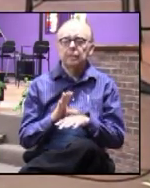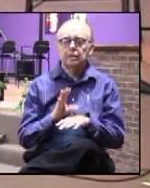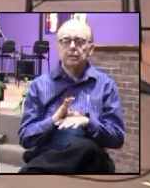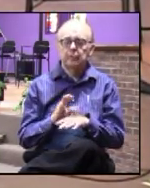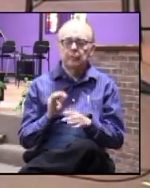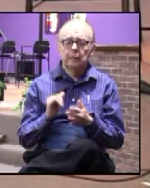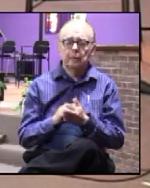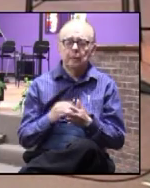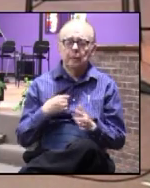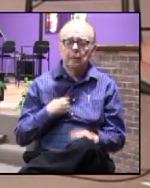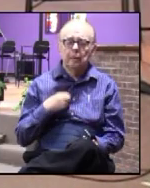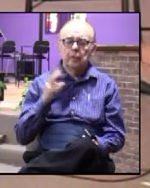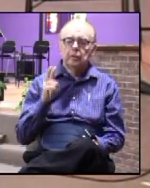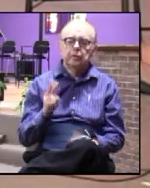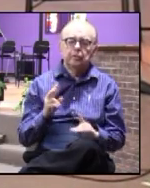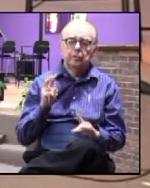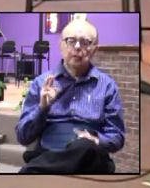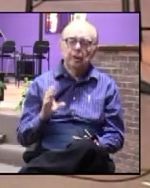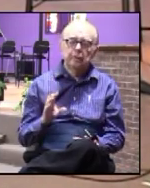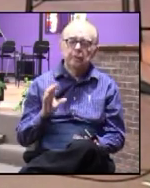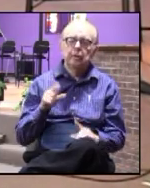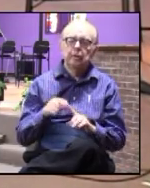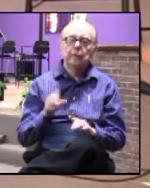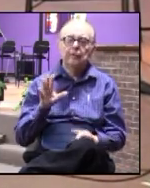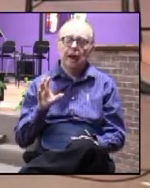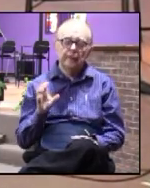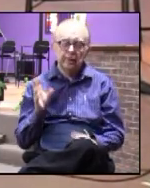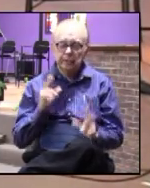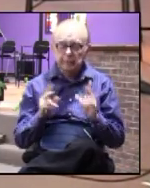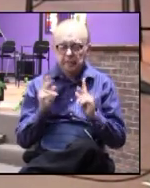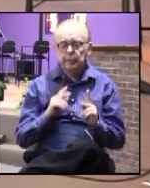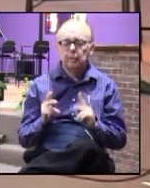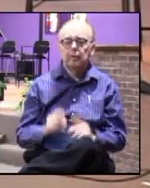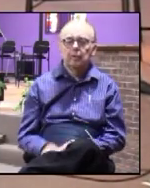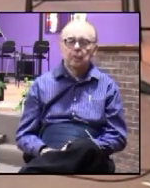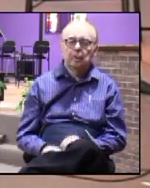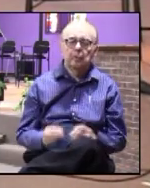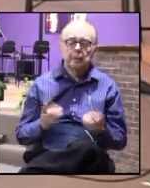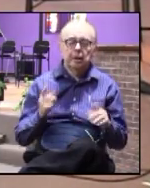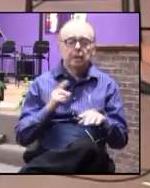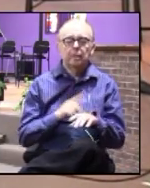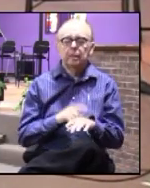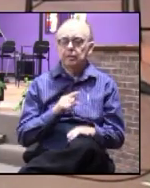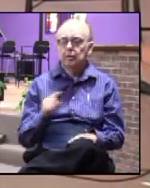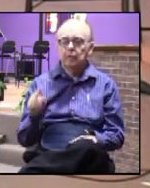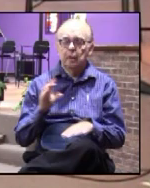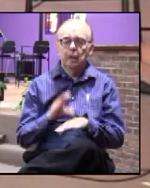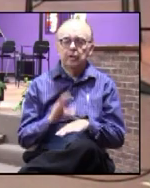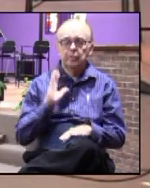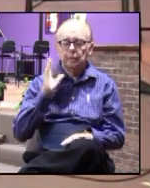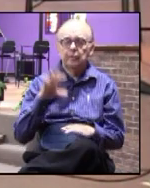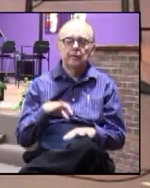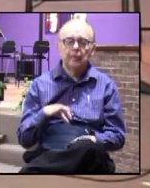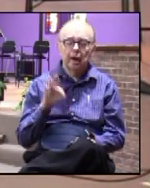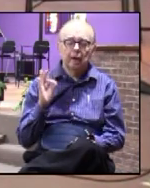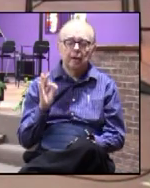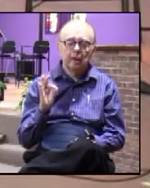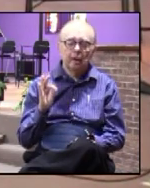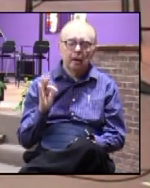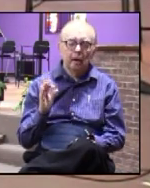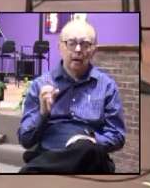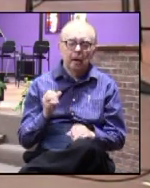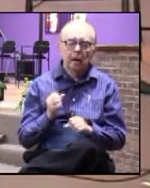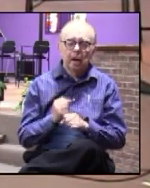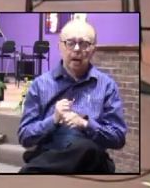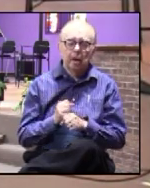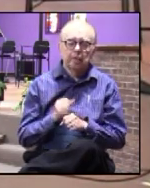that have 200 to 500 people, a lot of times those churches you will find get the 2